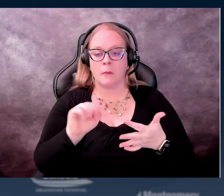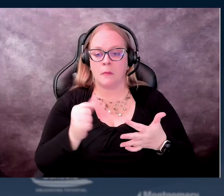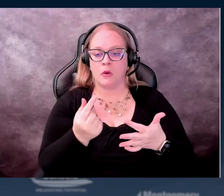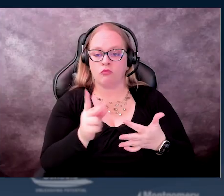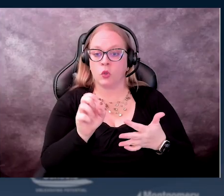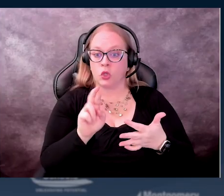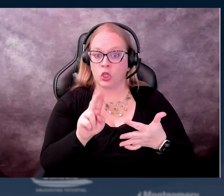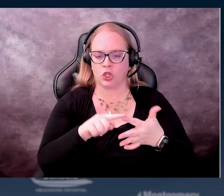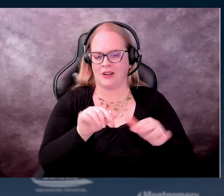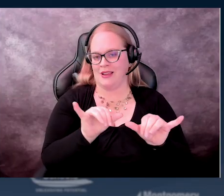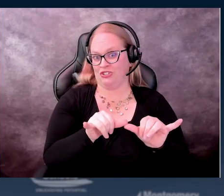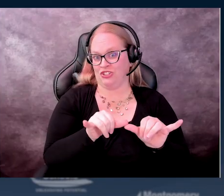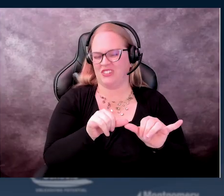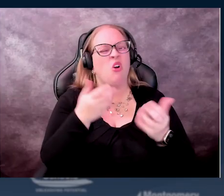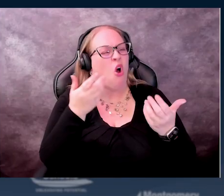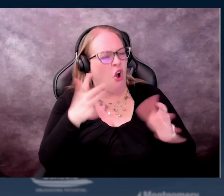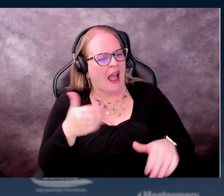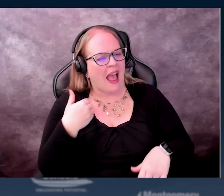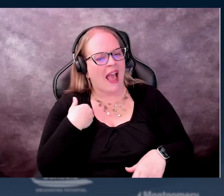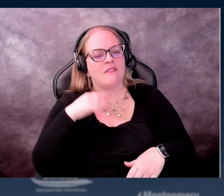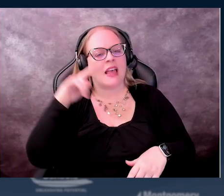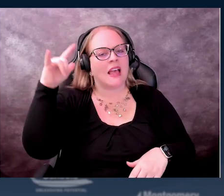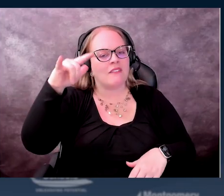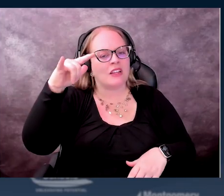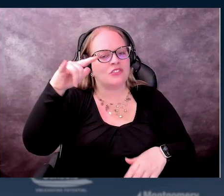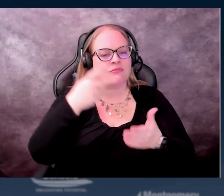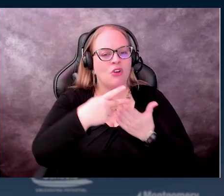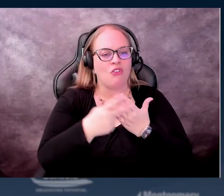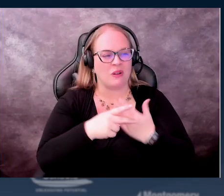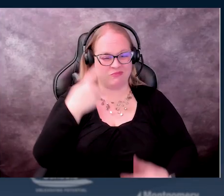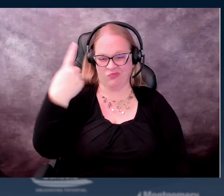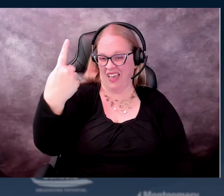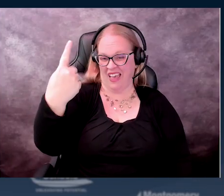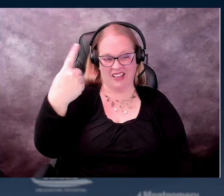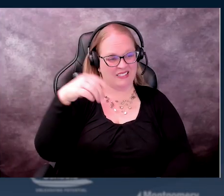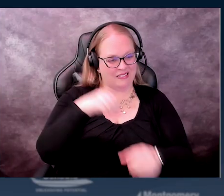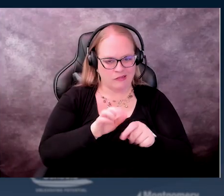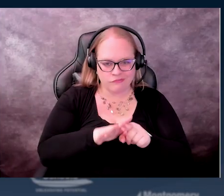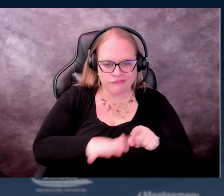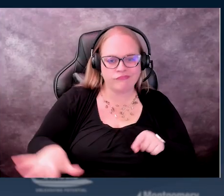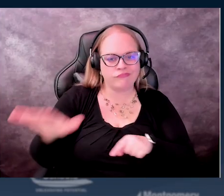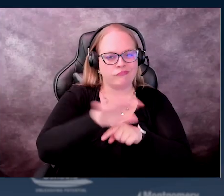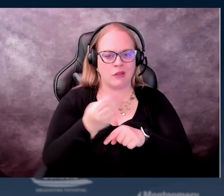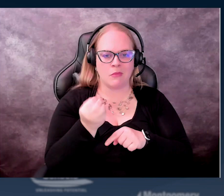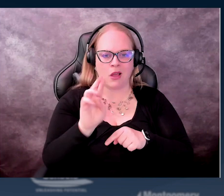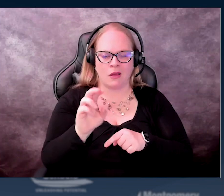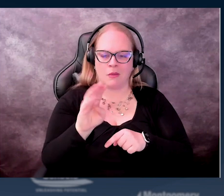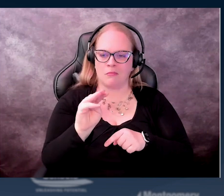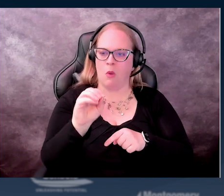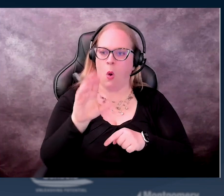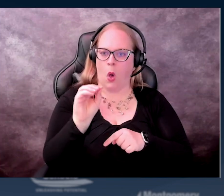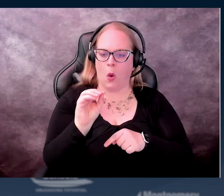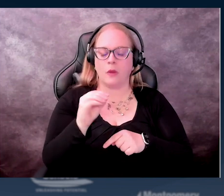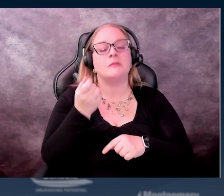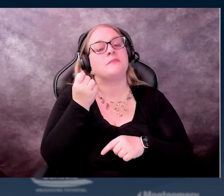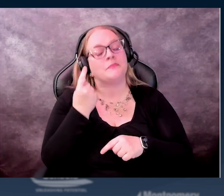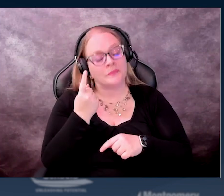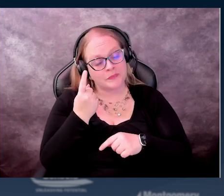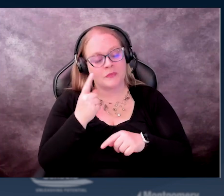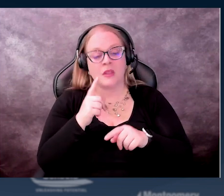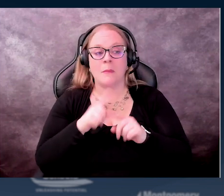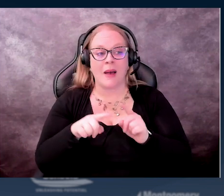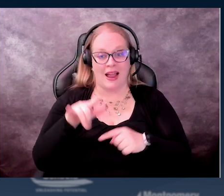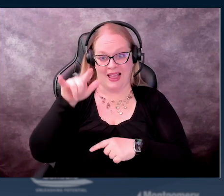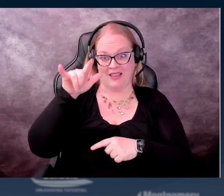the aviation program, the only one in the county. However, this would be only available to the students within this region. In addition,